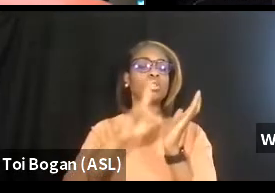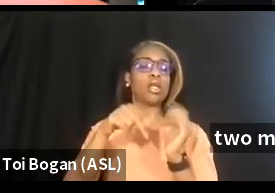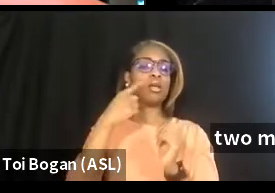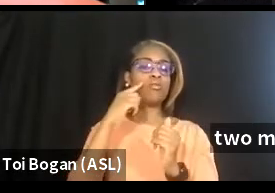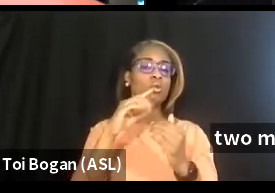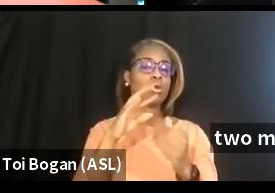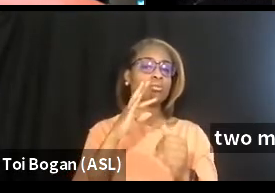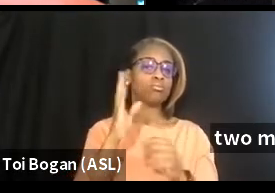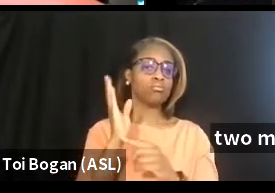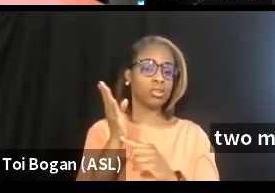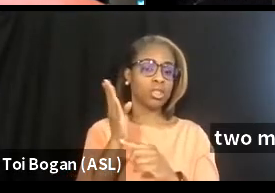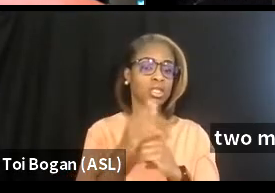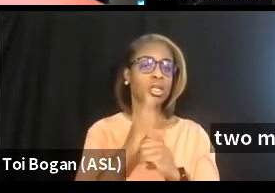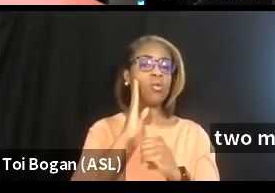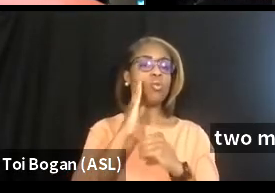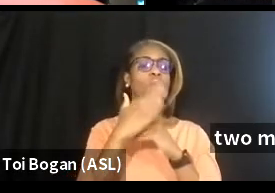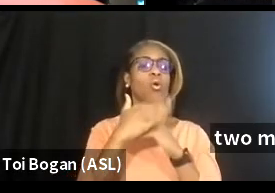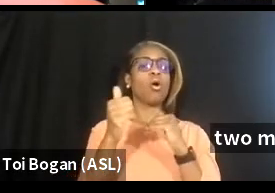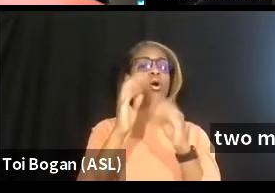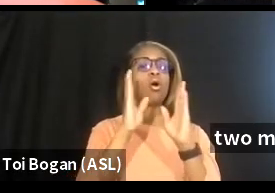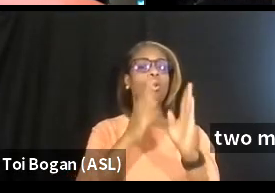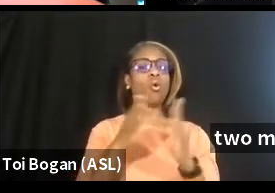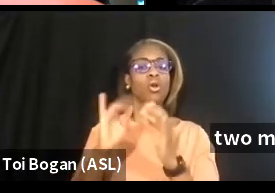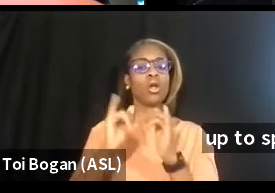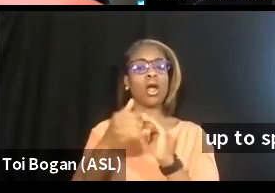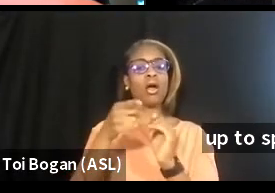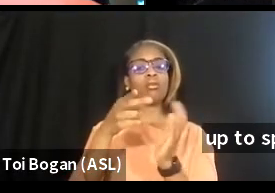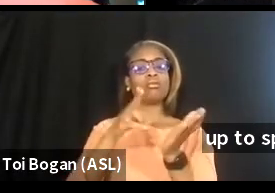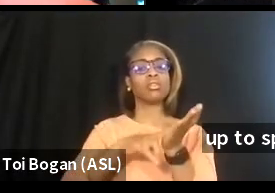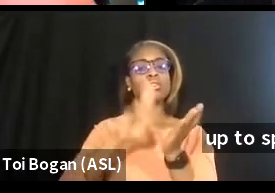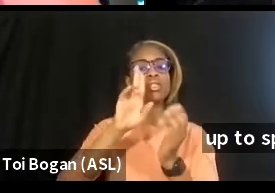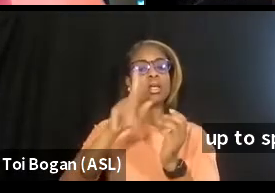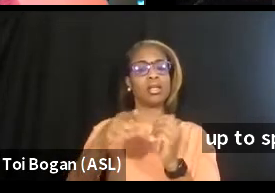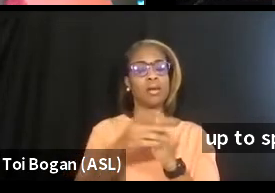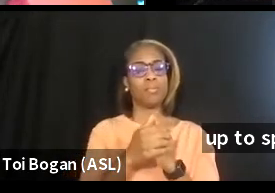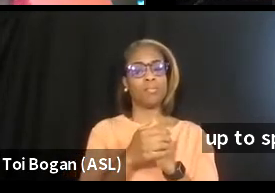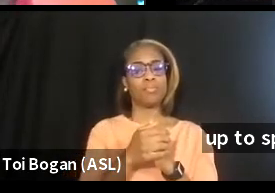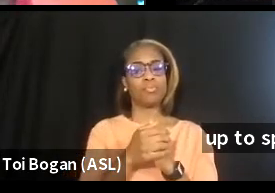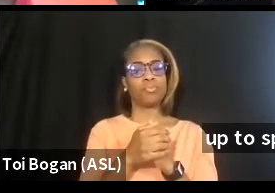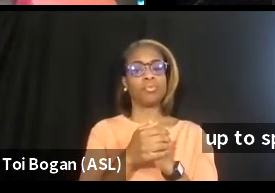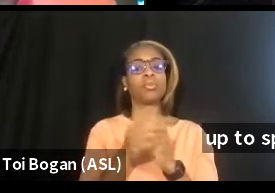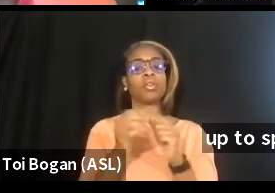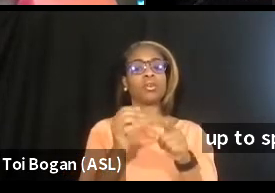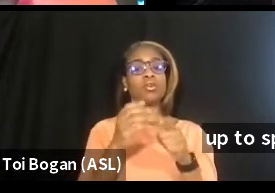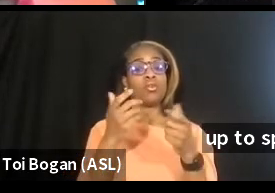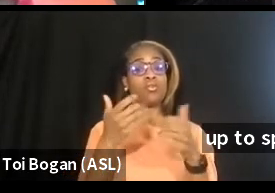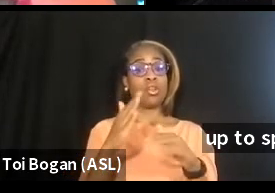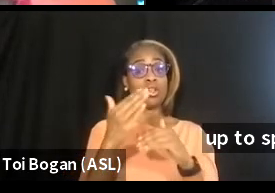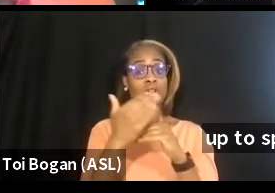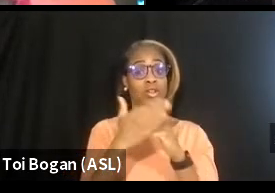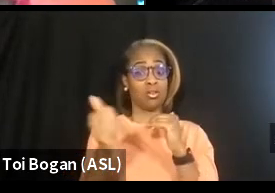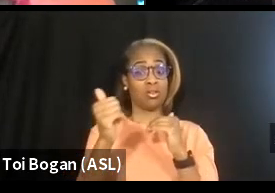in the order in which they signed up. Please remember that once you are called on to speak,